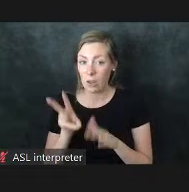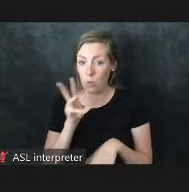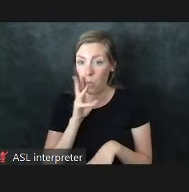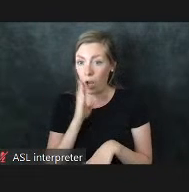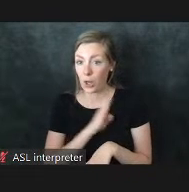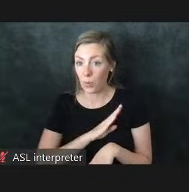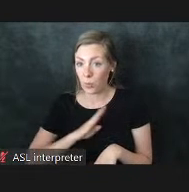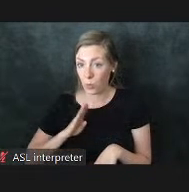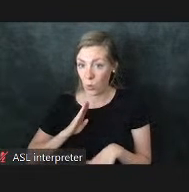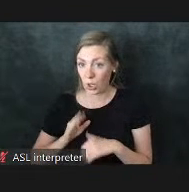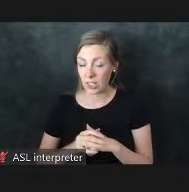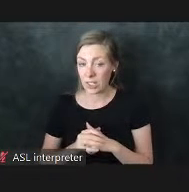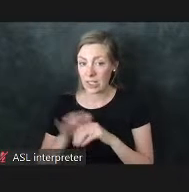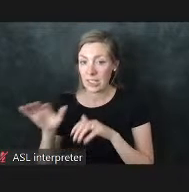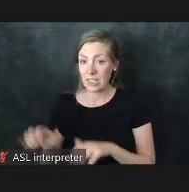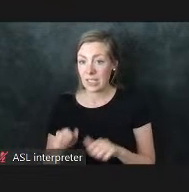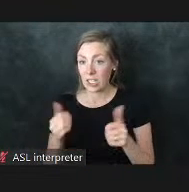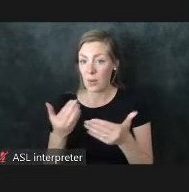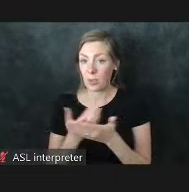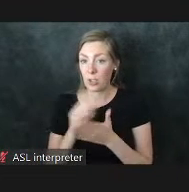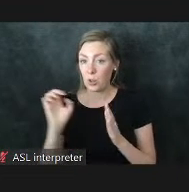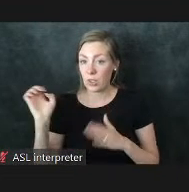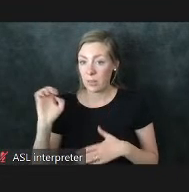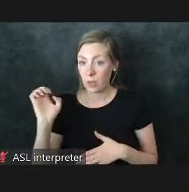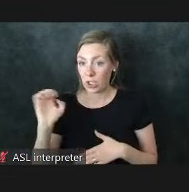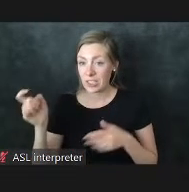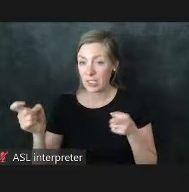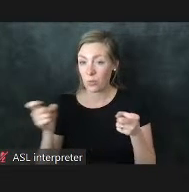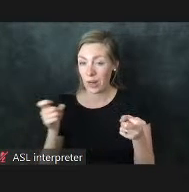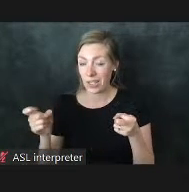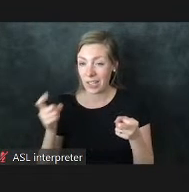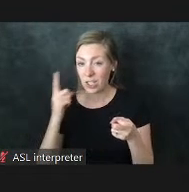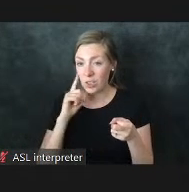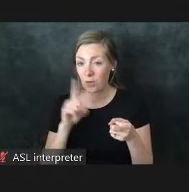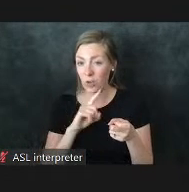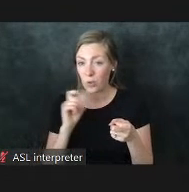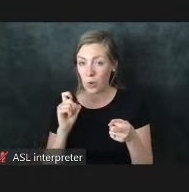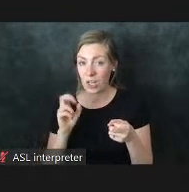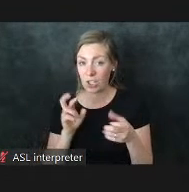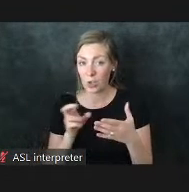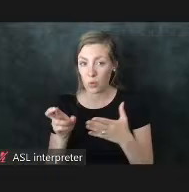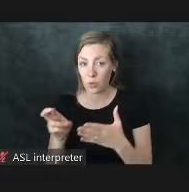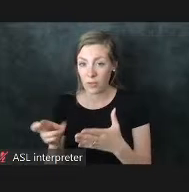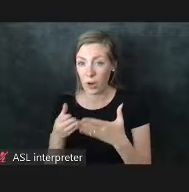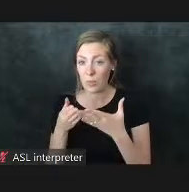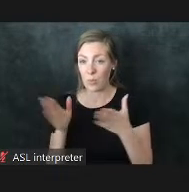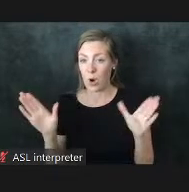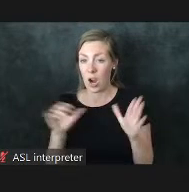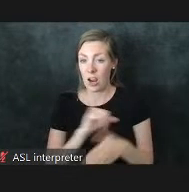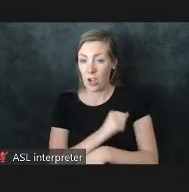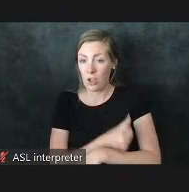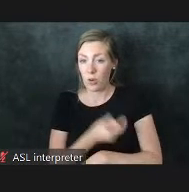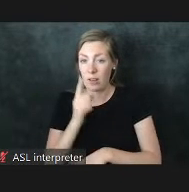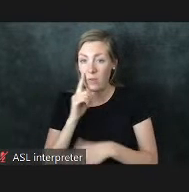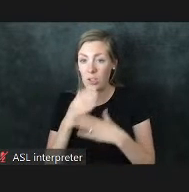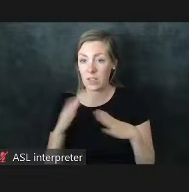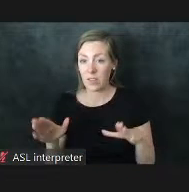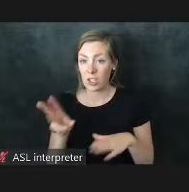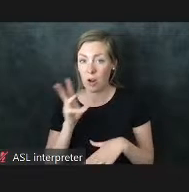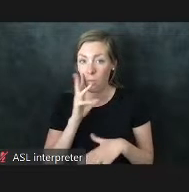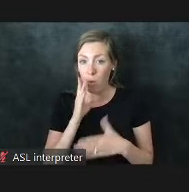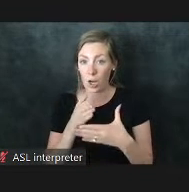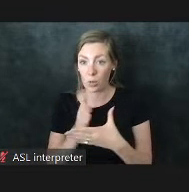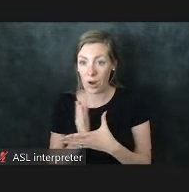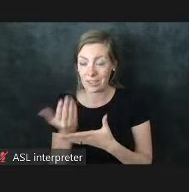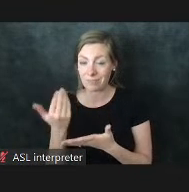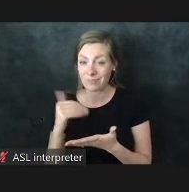the State Water Board adopted new emergency regulations for the Russian River, providing broad authority for the Division of Water Rights to curtail water rights